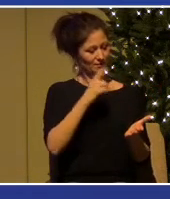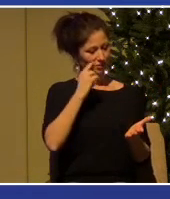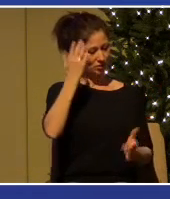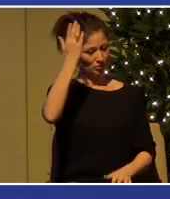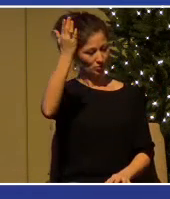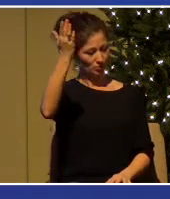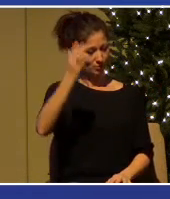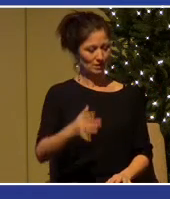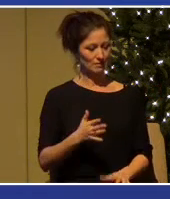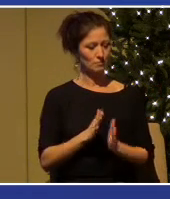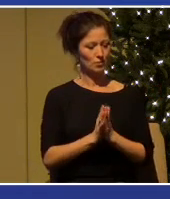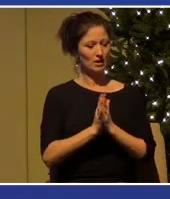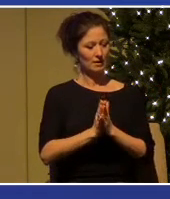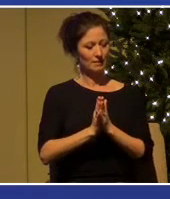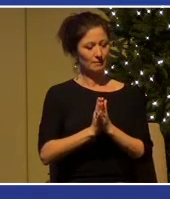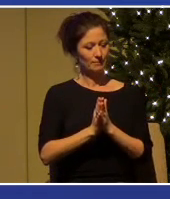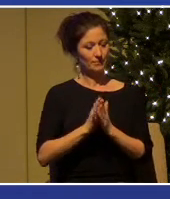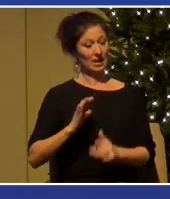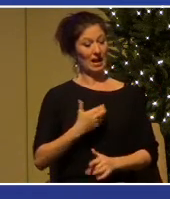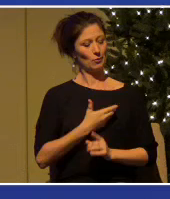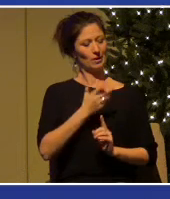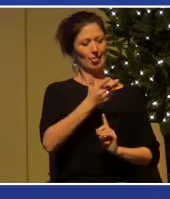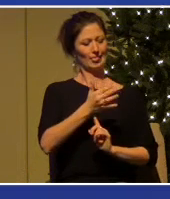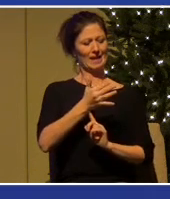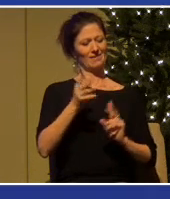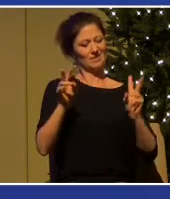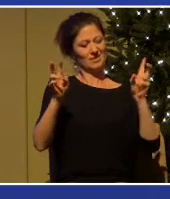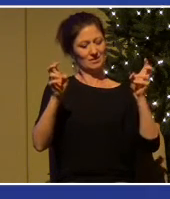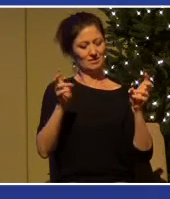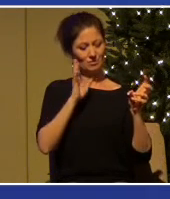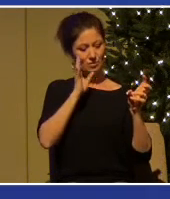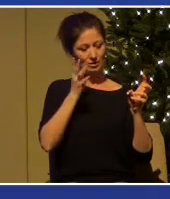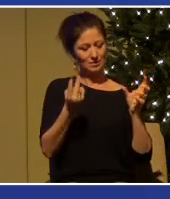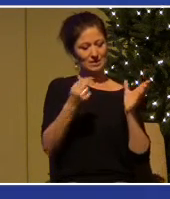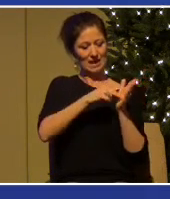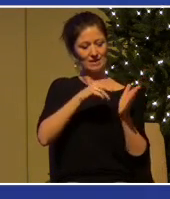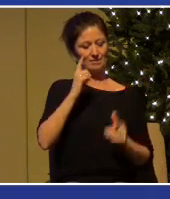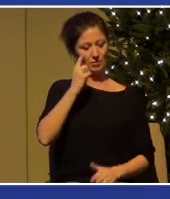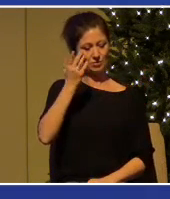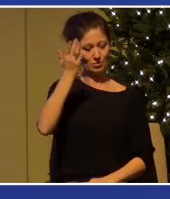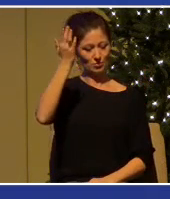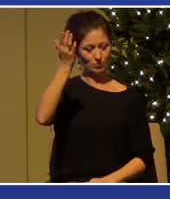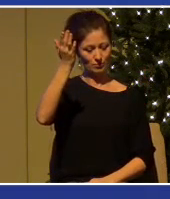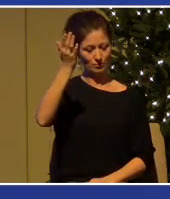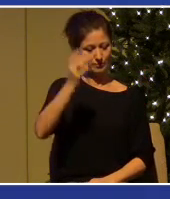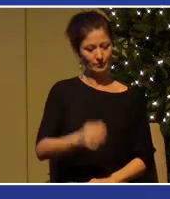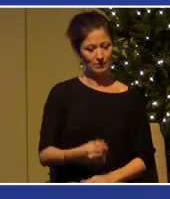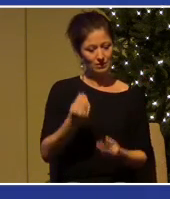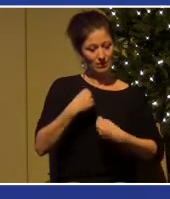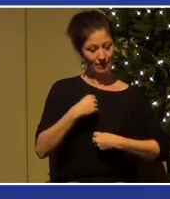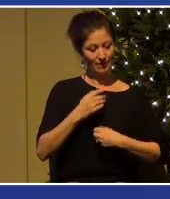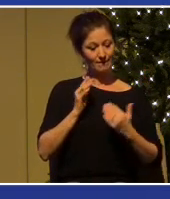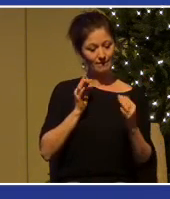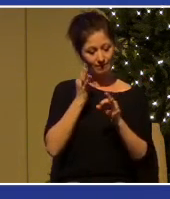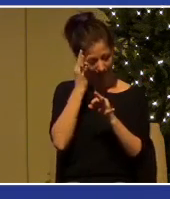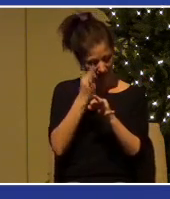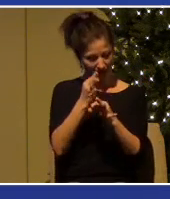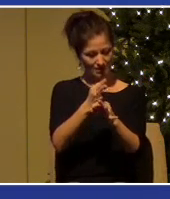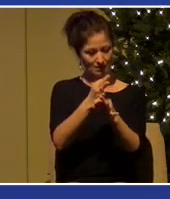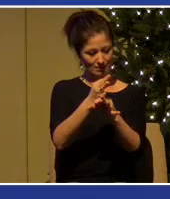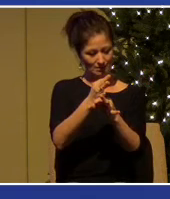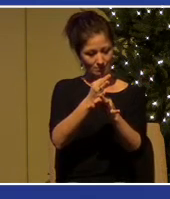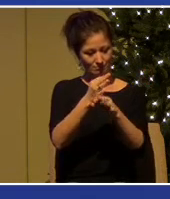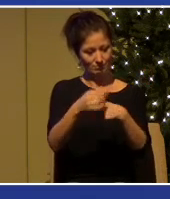leaves stand for them and give us faith then that you are the God who comes.